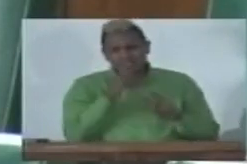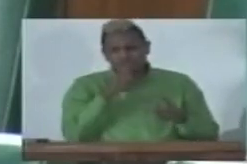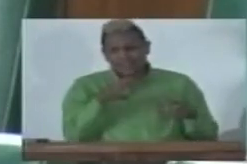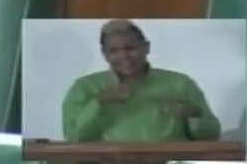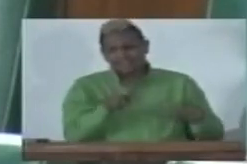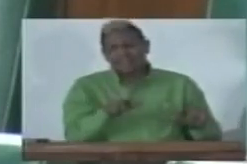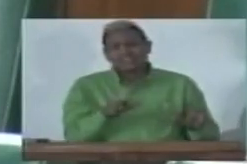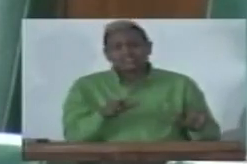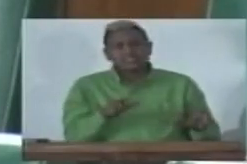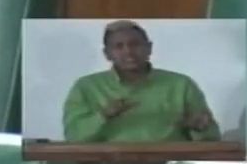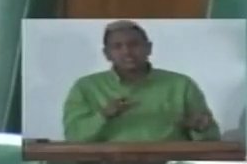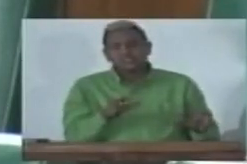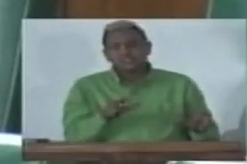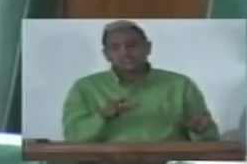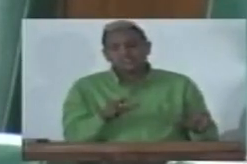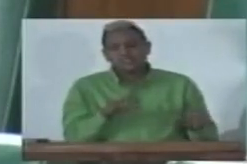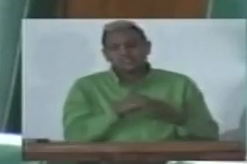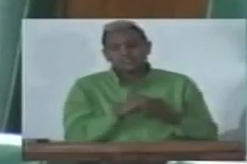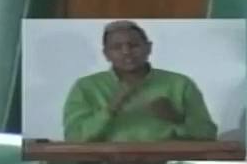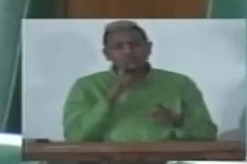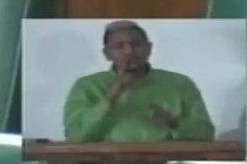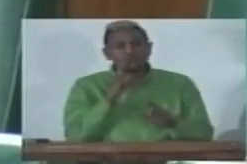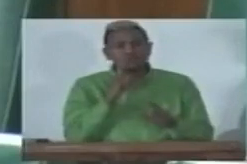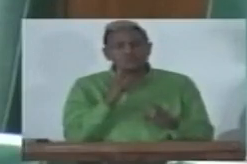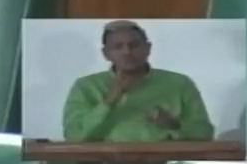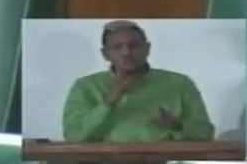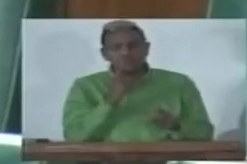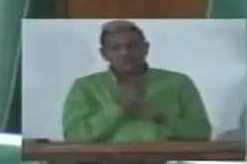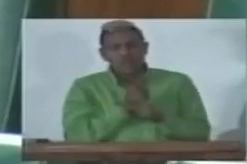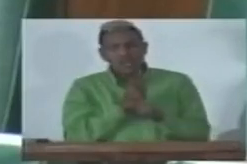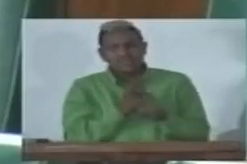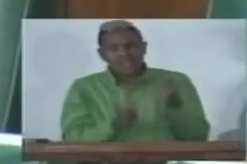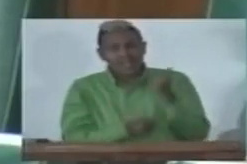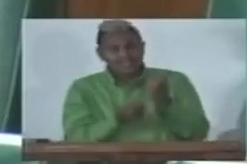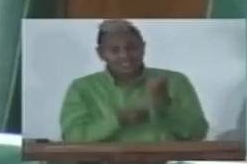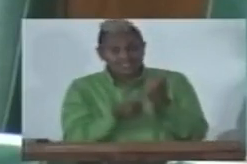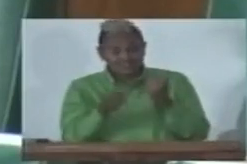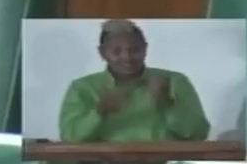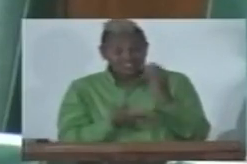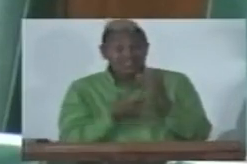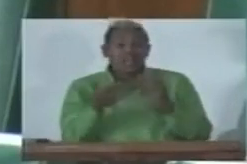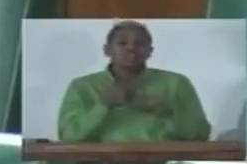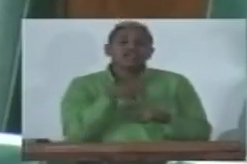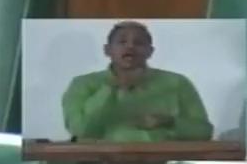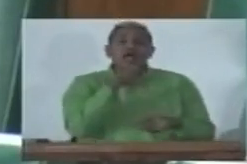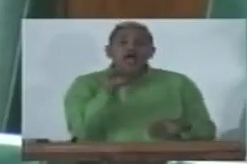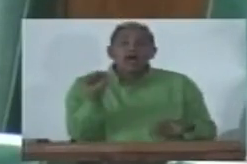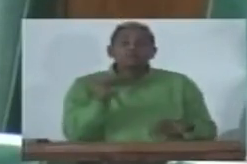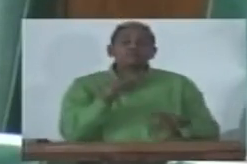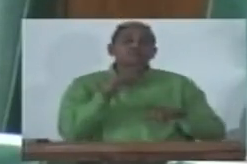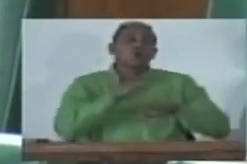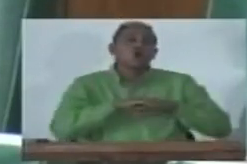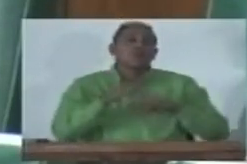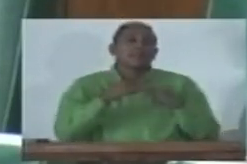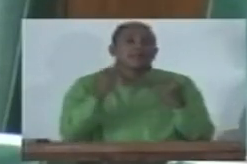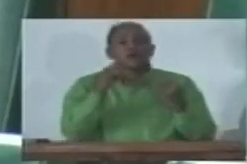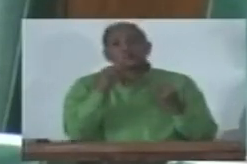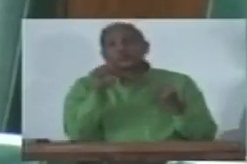invest in the right assistive technology, the apps, the online